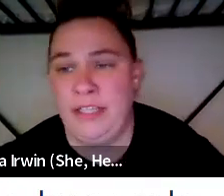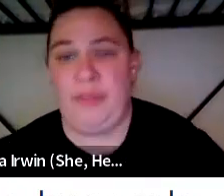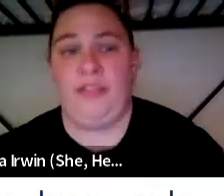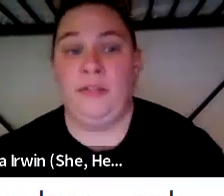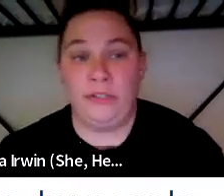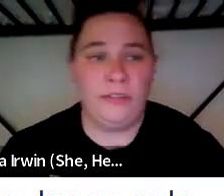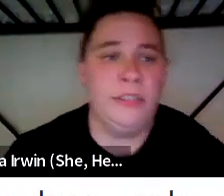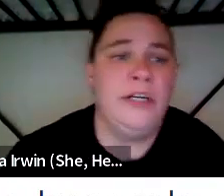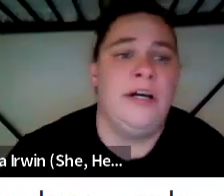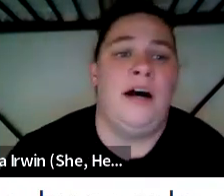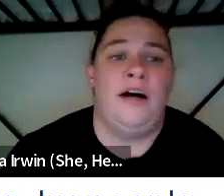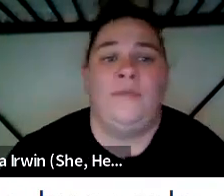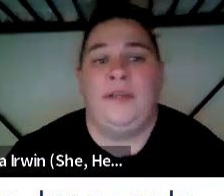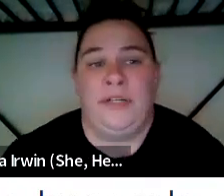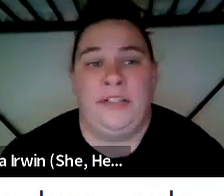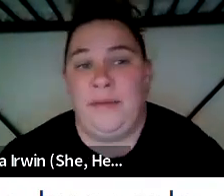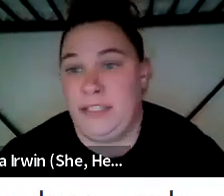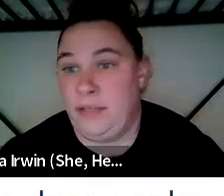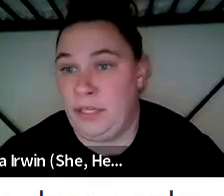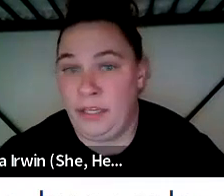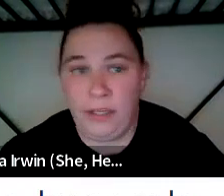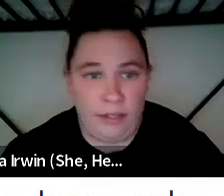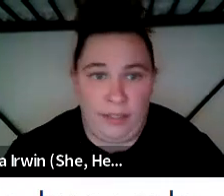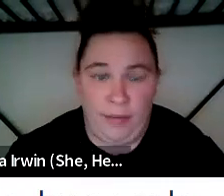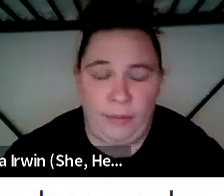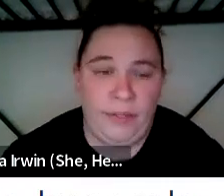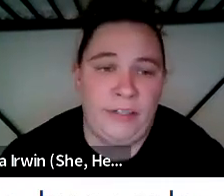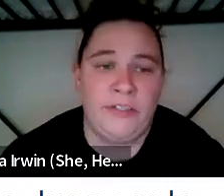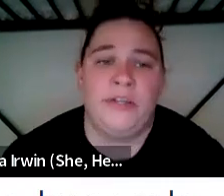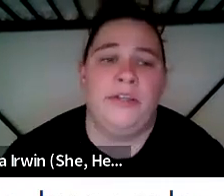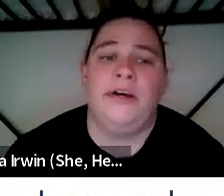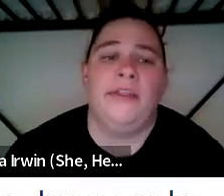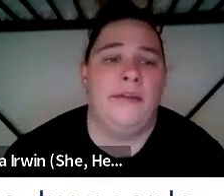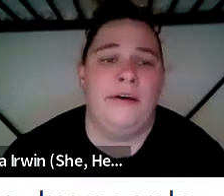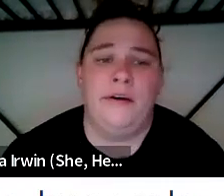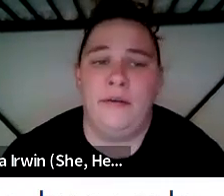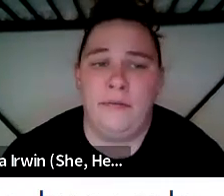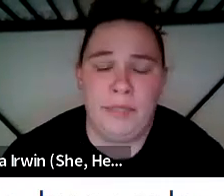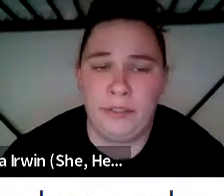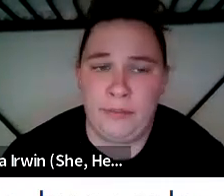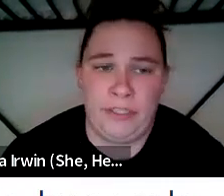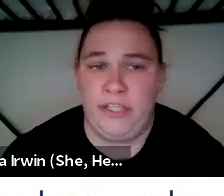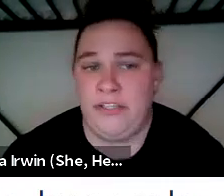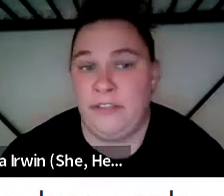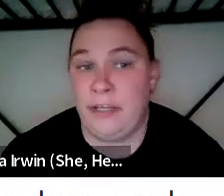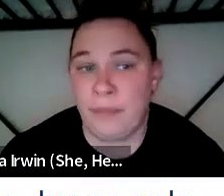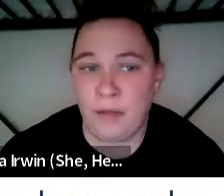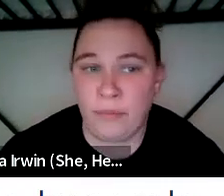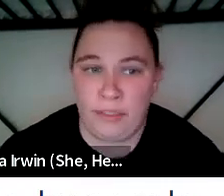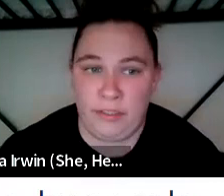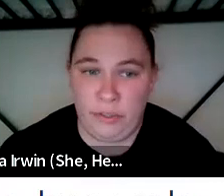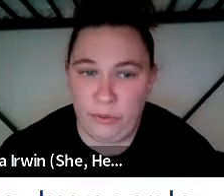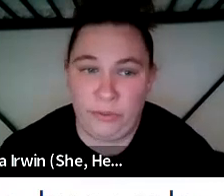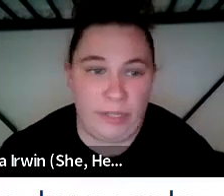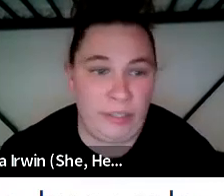our MATP logo. It reads MATP in capital letters. The middle image is of a light